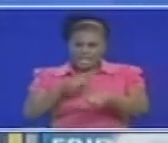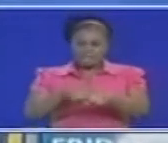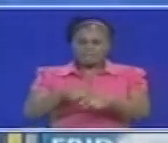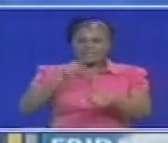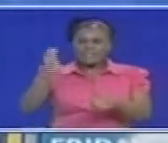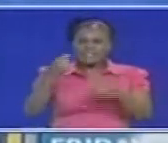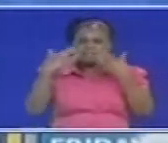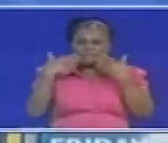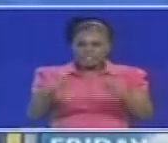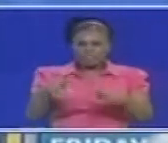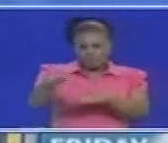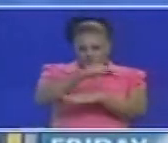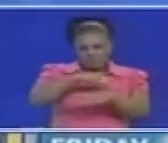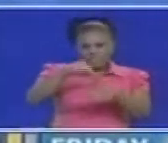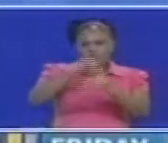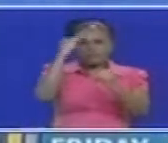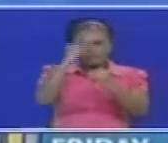of Nations finals in Tunisia.